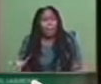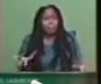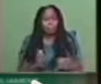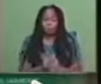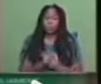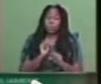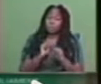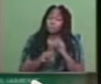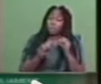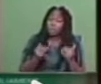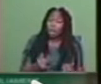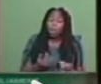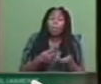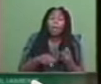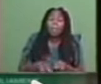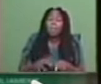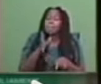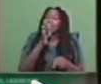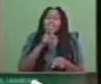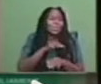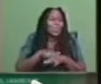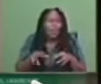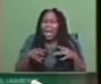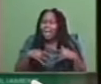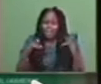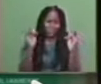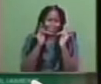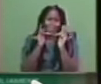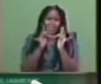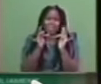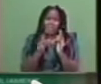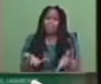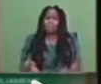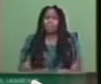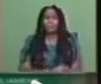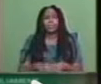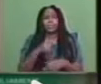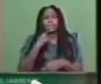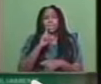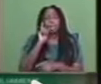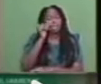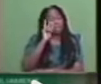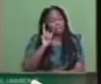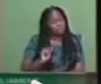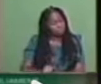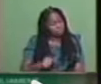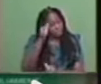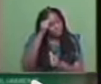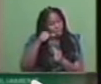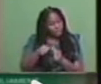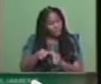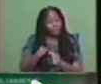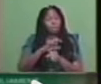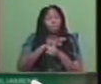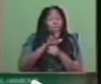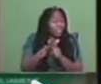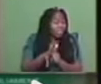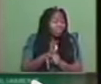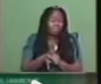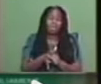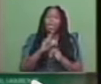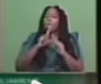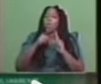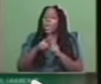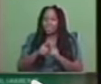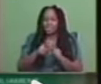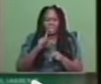future. There will be no stampede to get children back in schools even when the doors reopen. We took note that government has